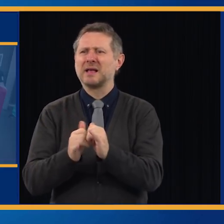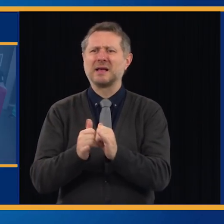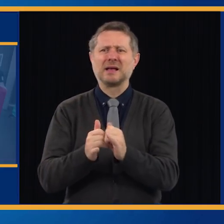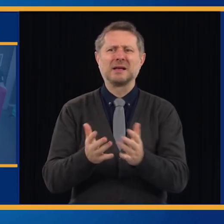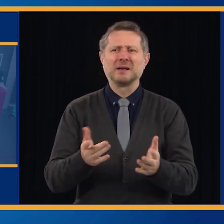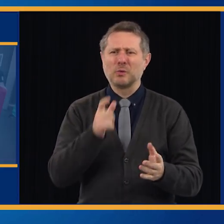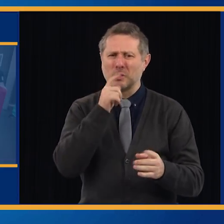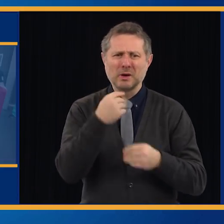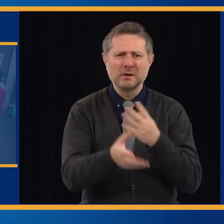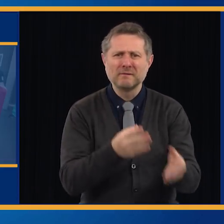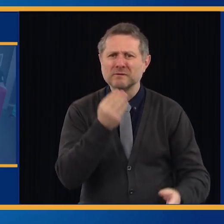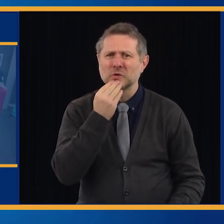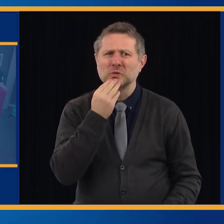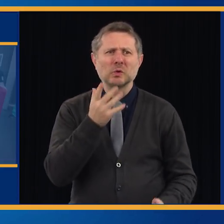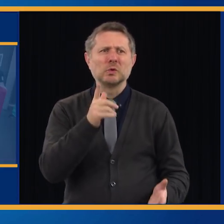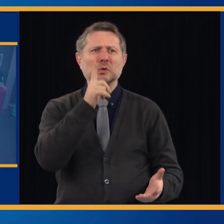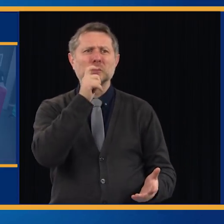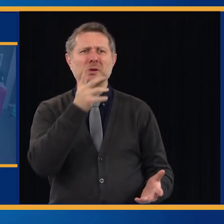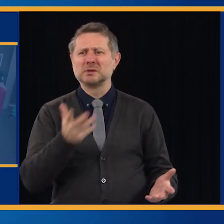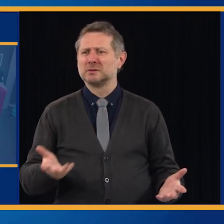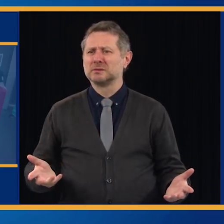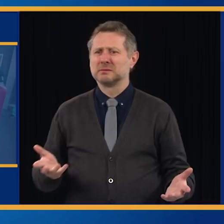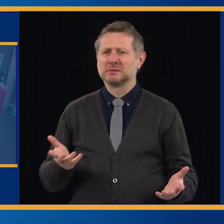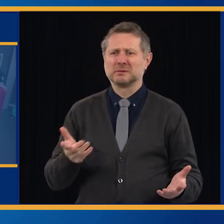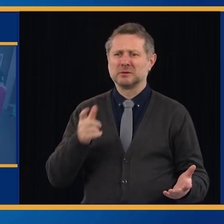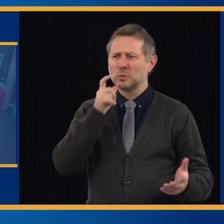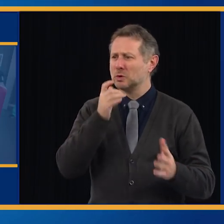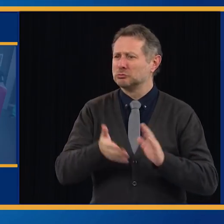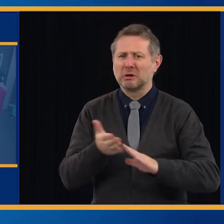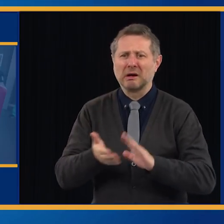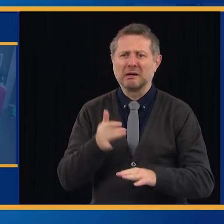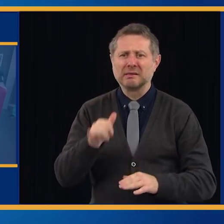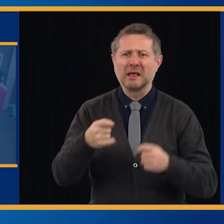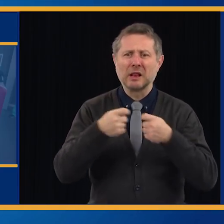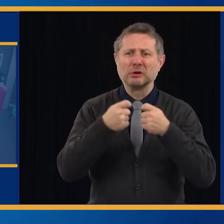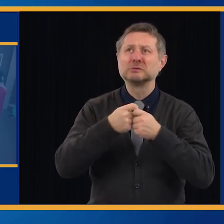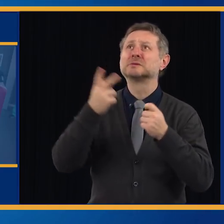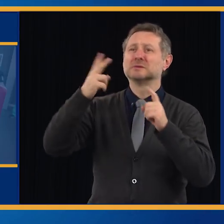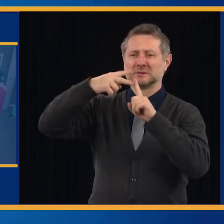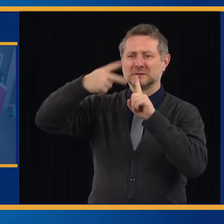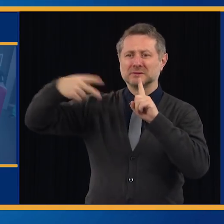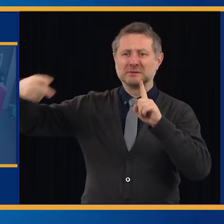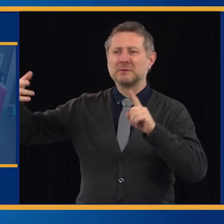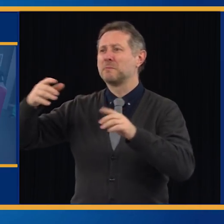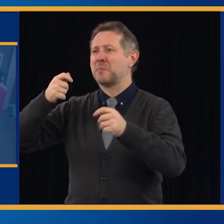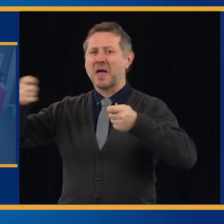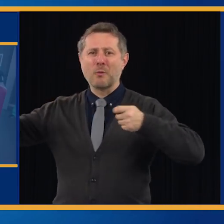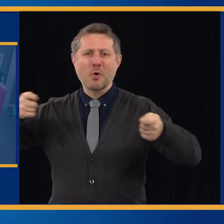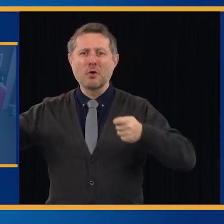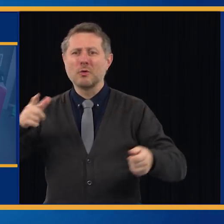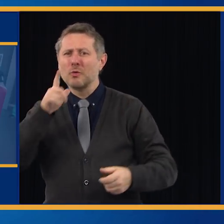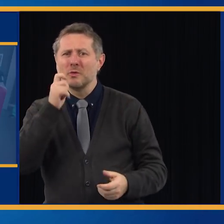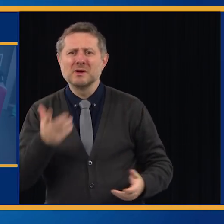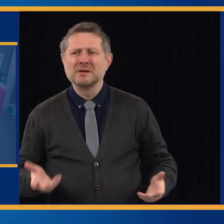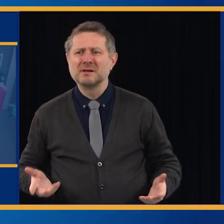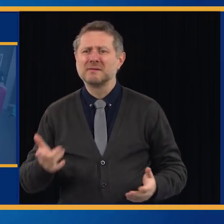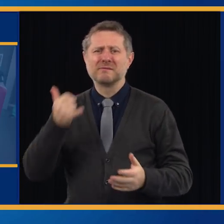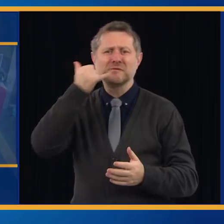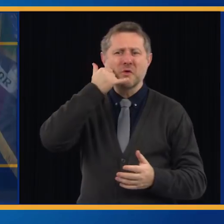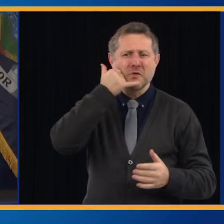food. Nobody will be in the power plant to keep the lights on. Nobody will be at the telecommunications